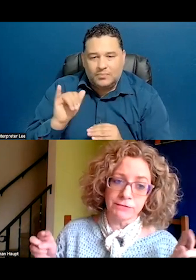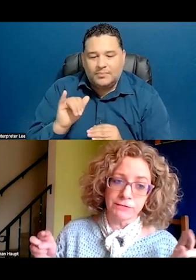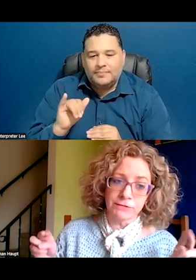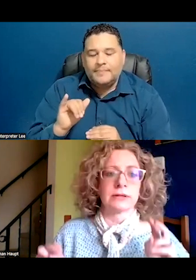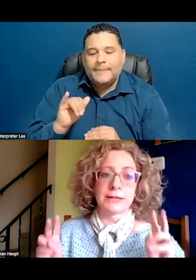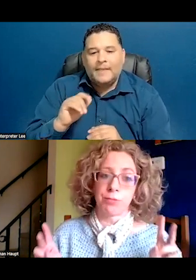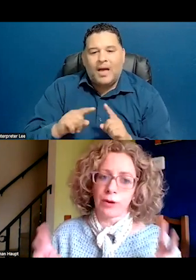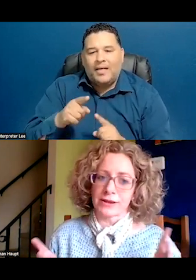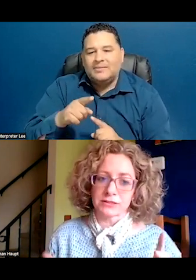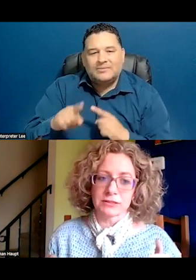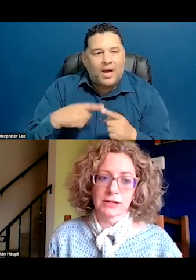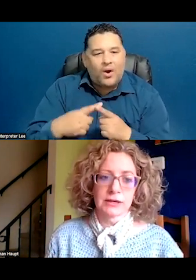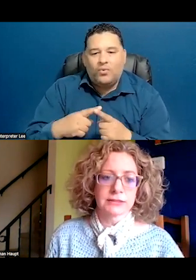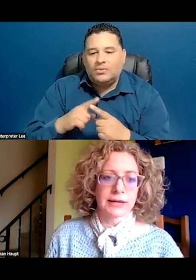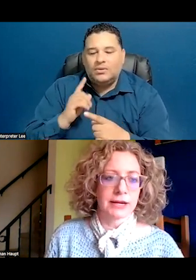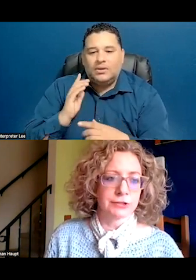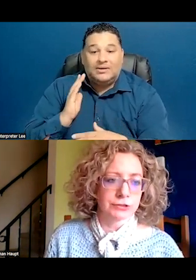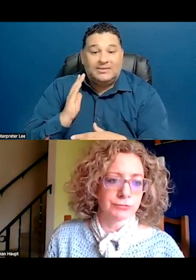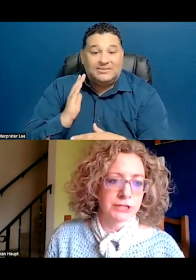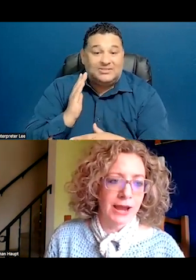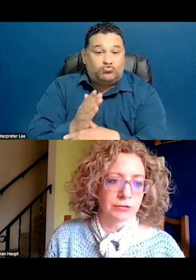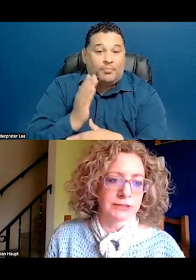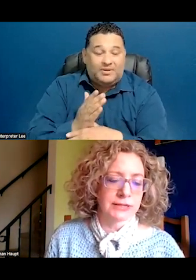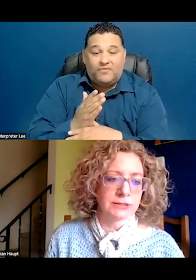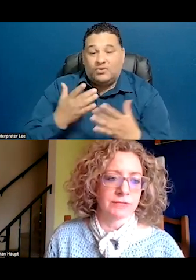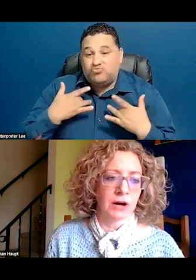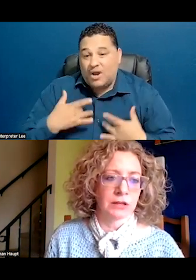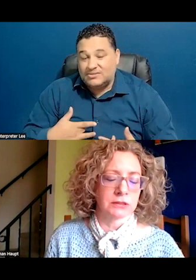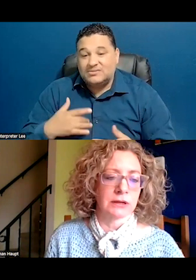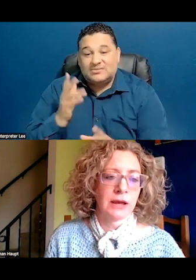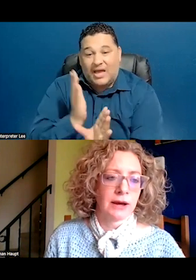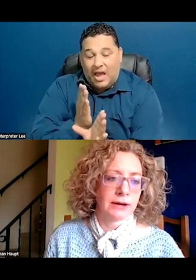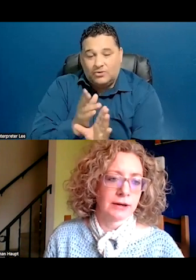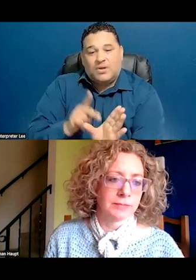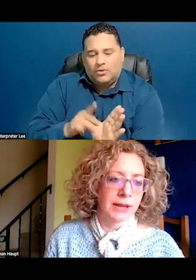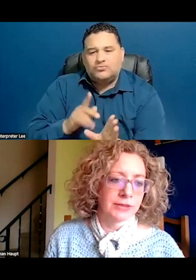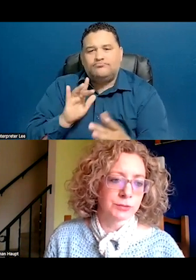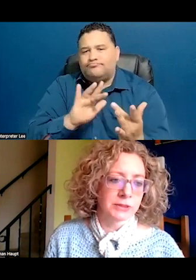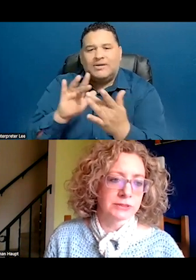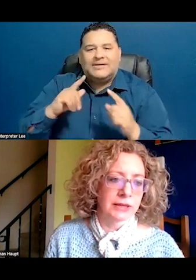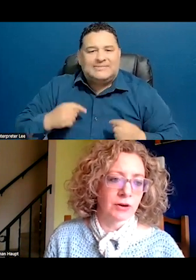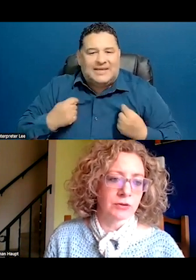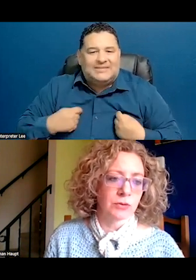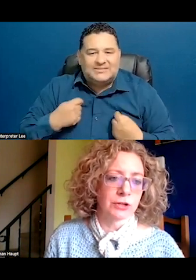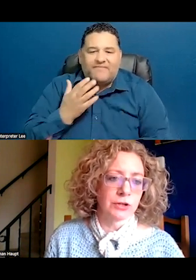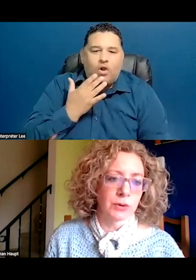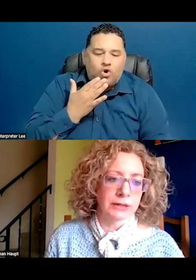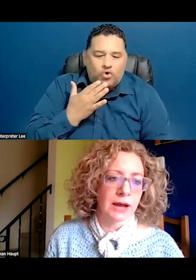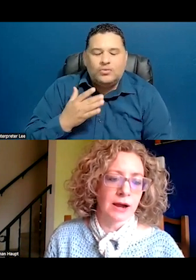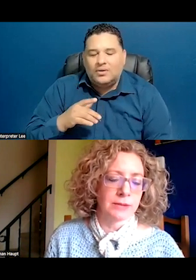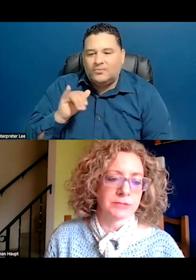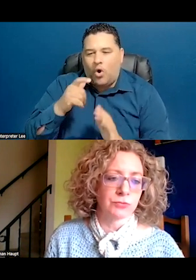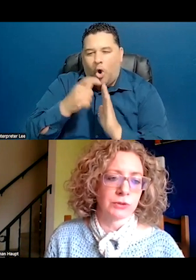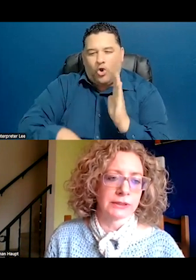disruptive or depressed psychiatrists reach out to teens of color. And this was an article in the New